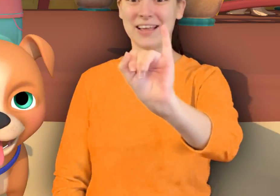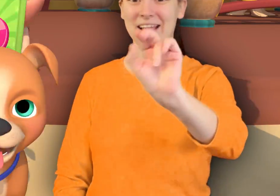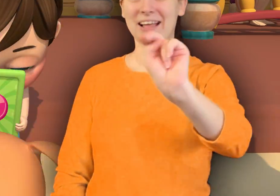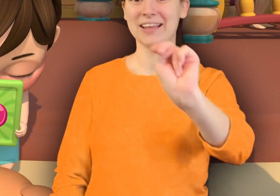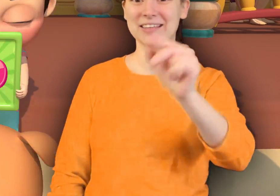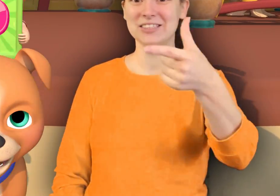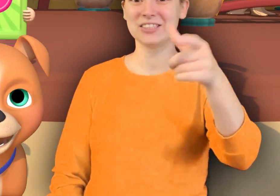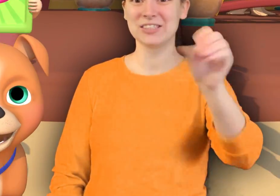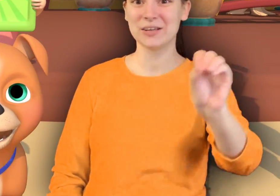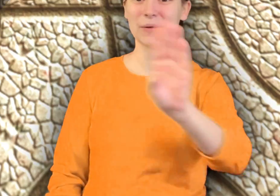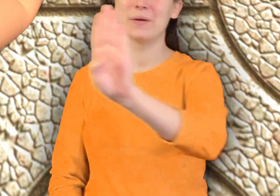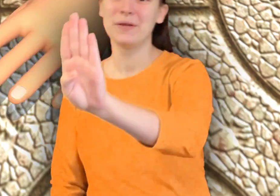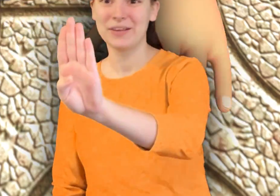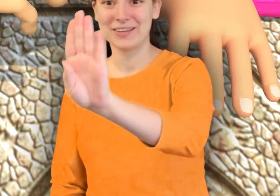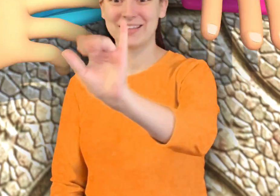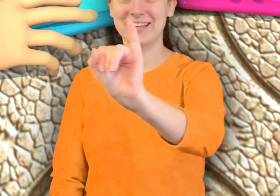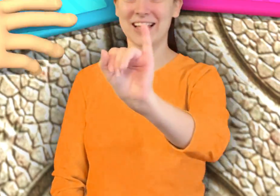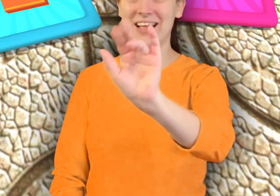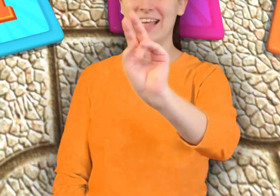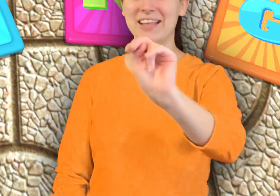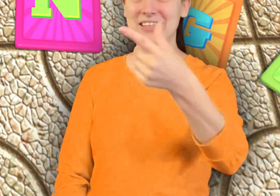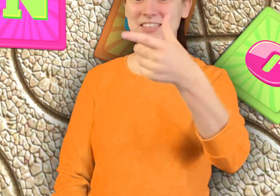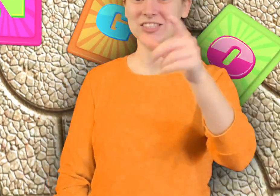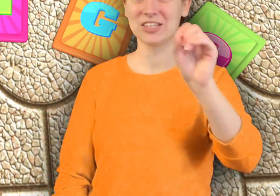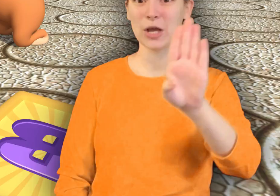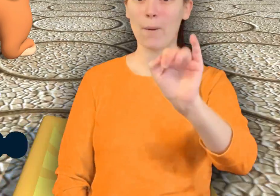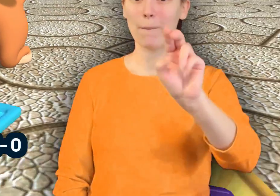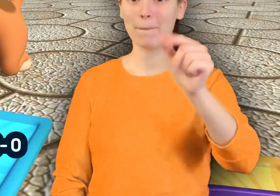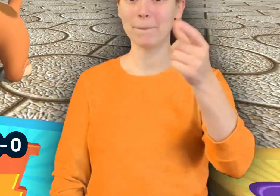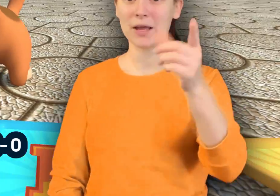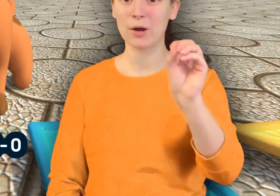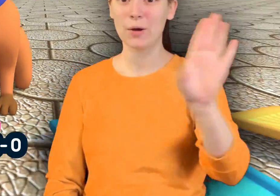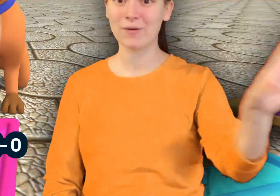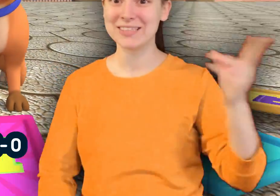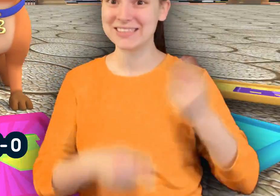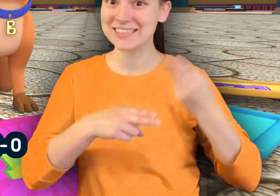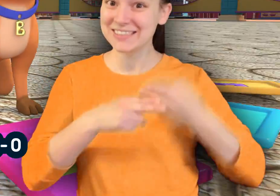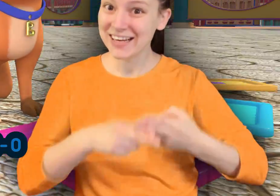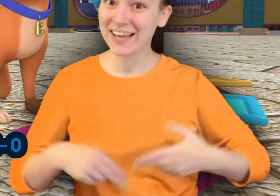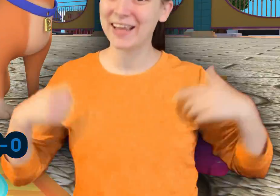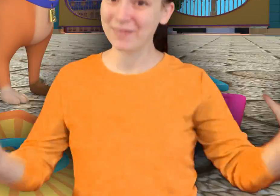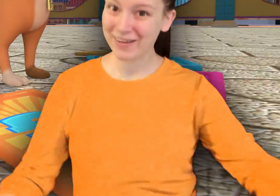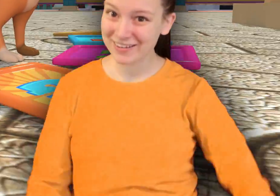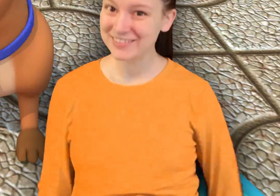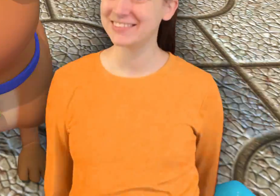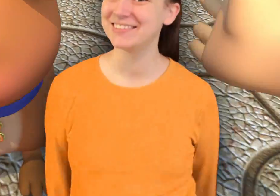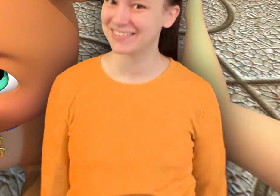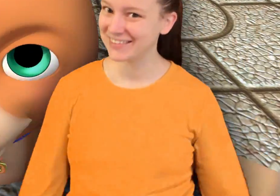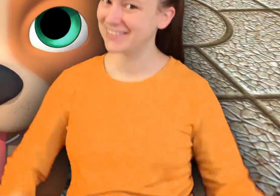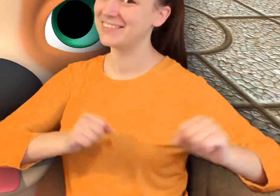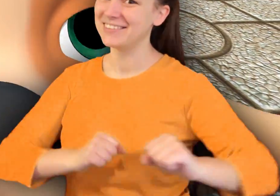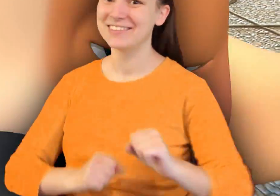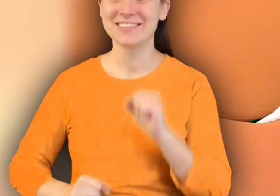b i n g o b i n NG o and Bingo was his